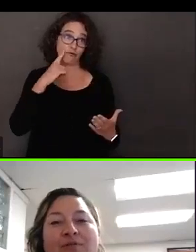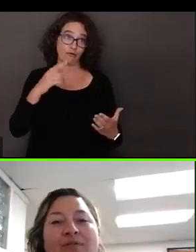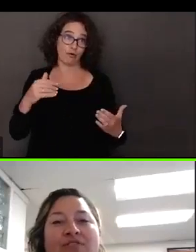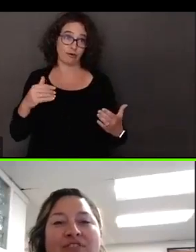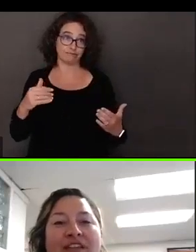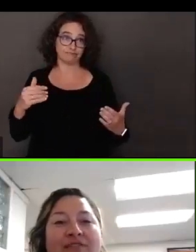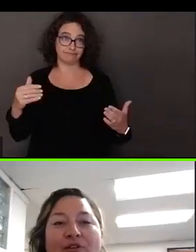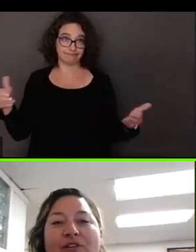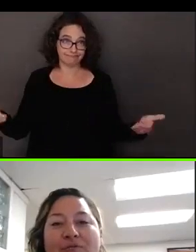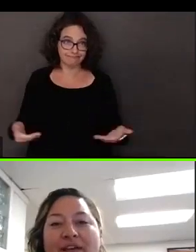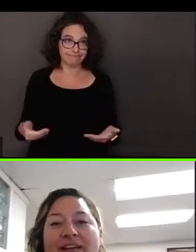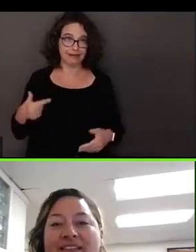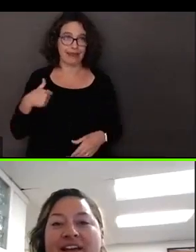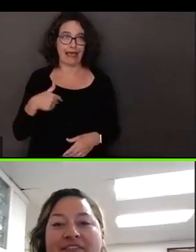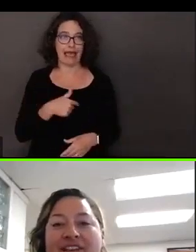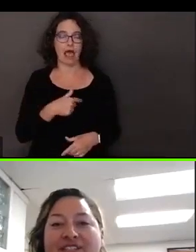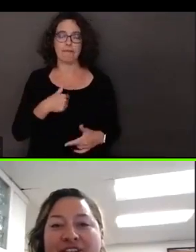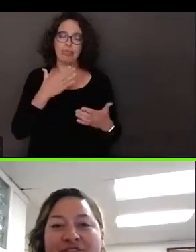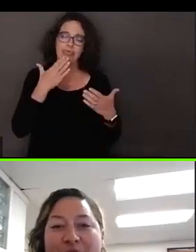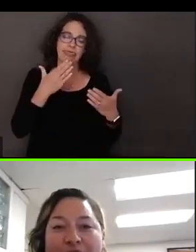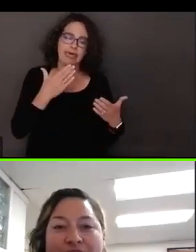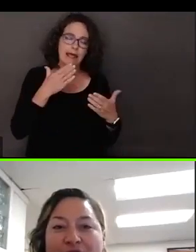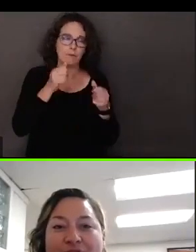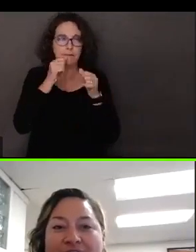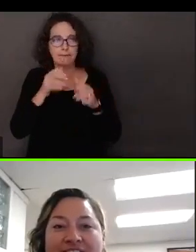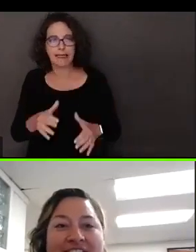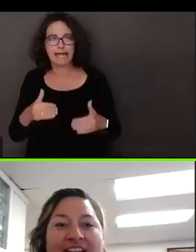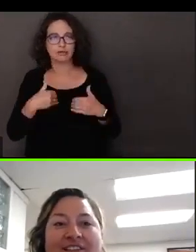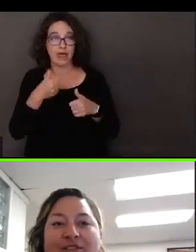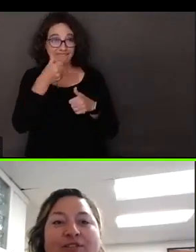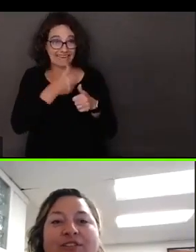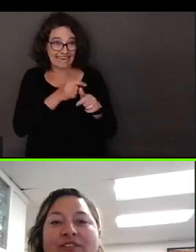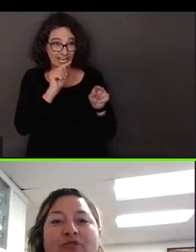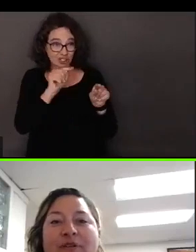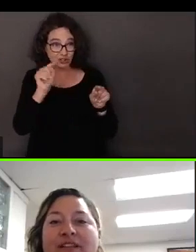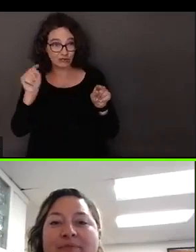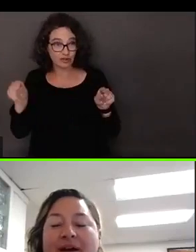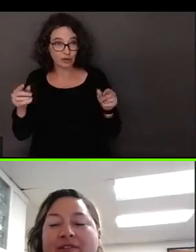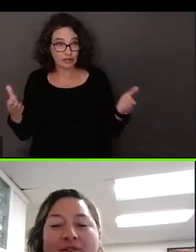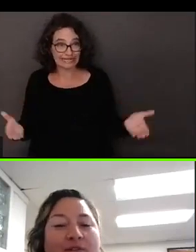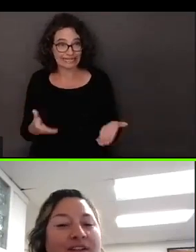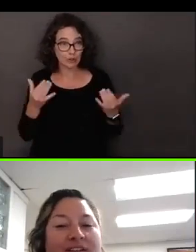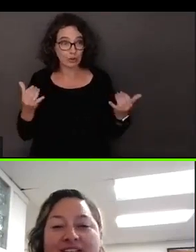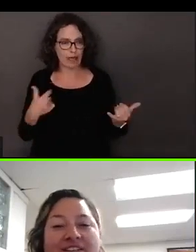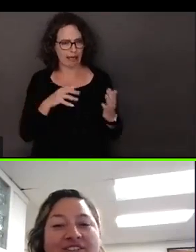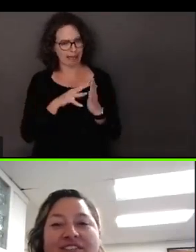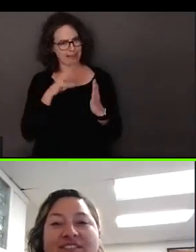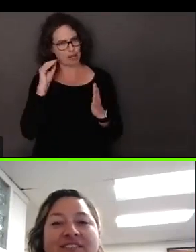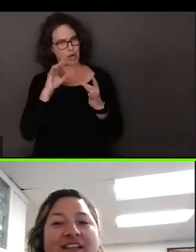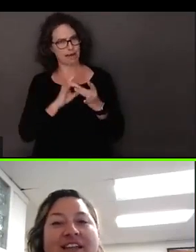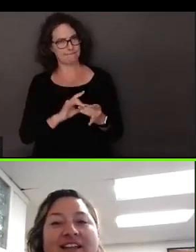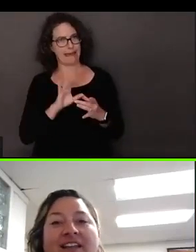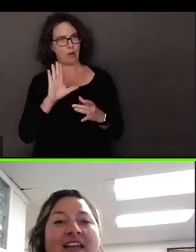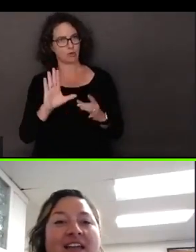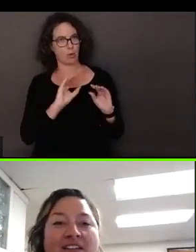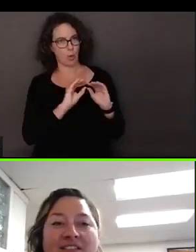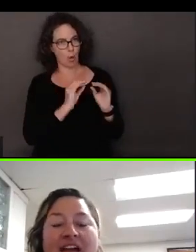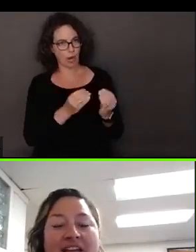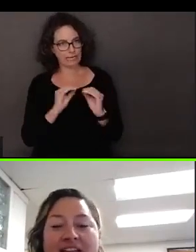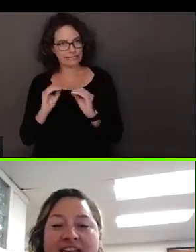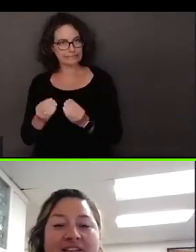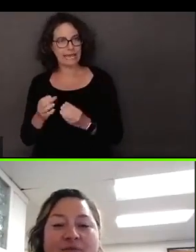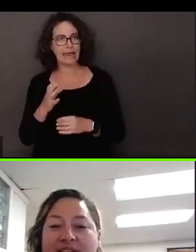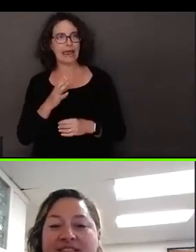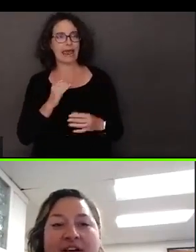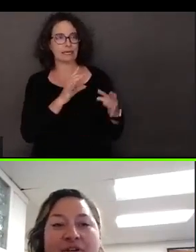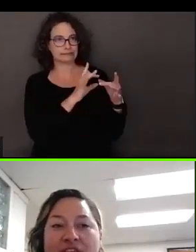so thankful and blessed to have each and every one of you on today and learn a little bit about your organizations and